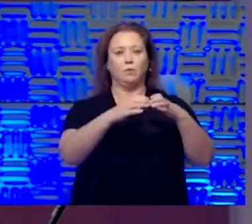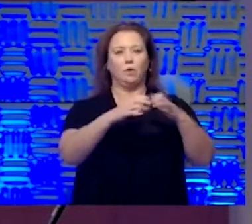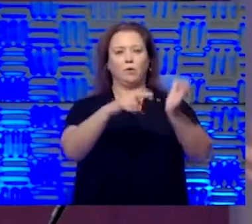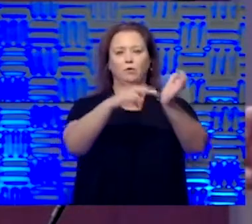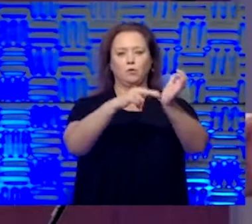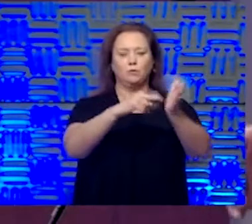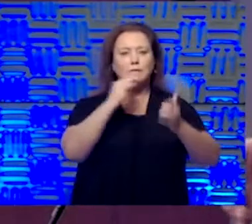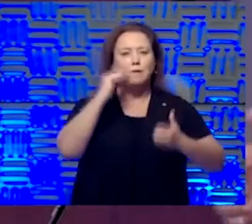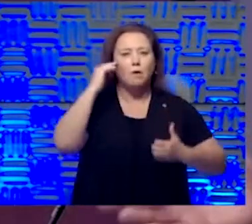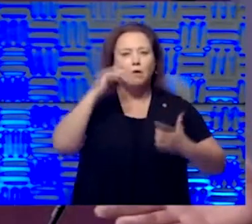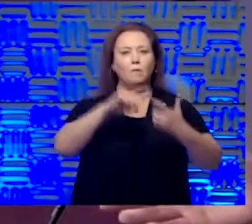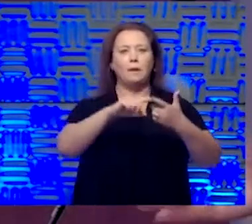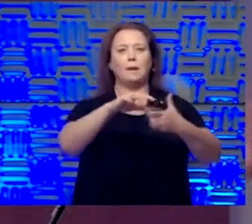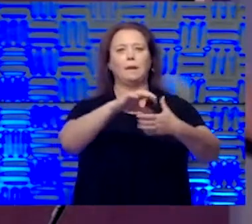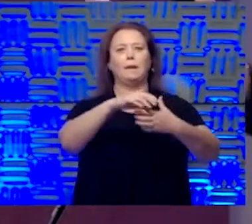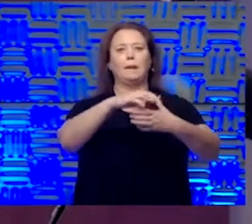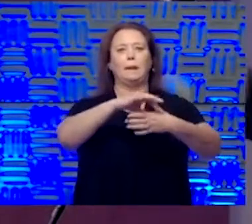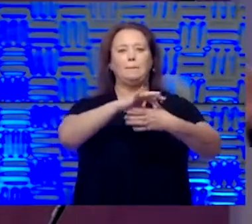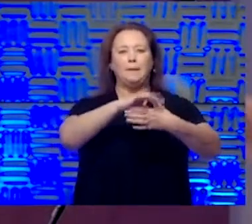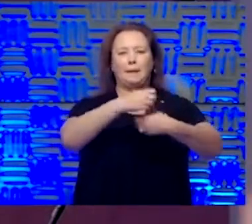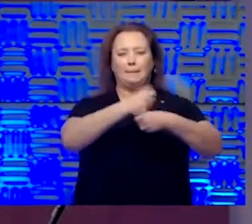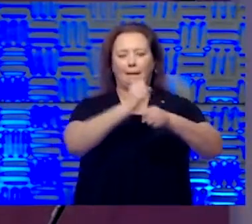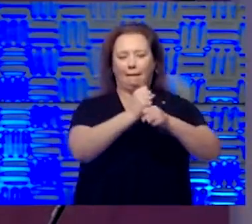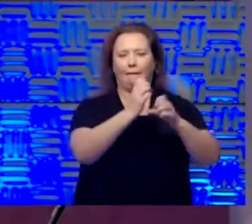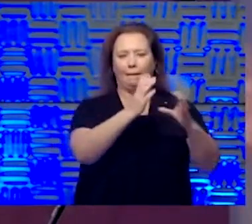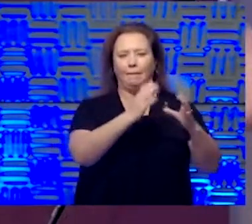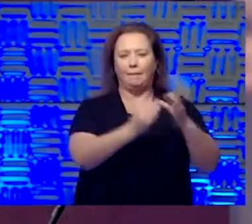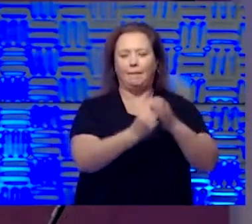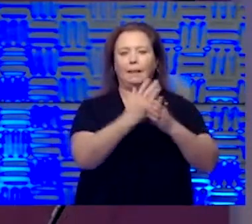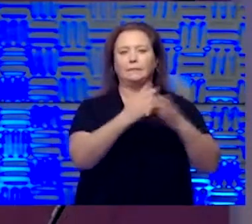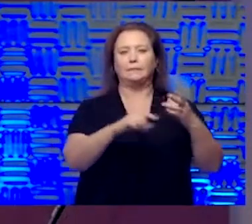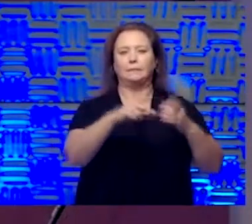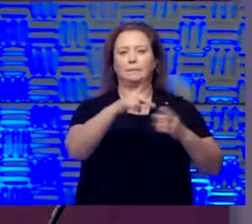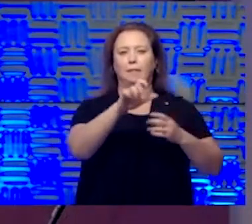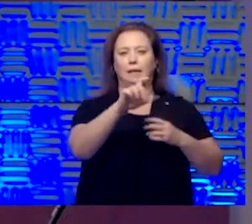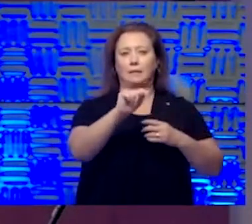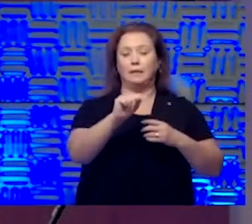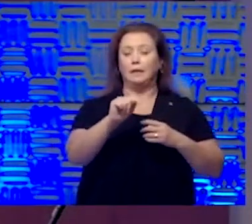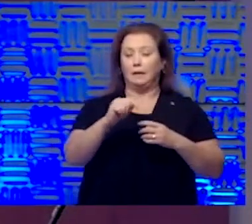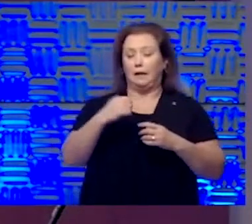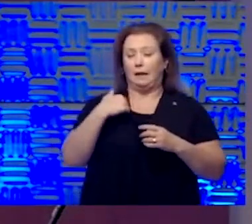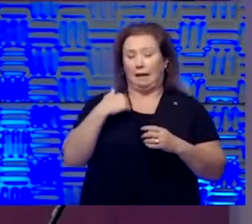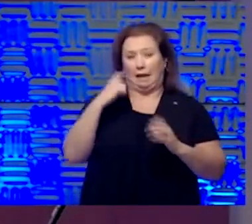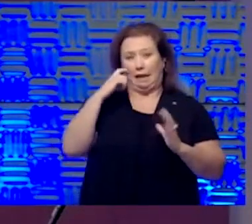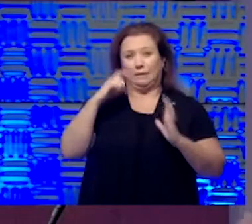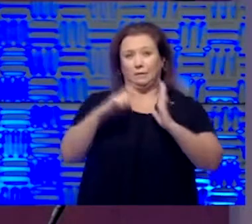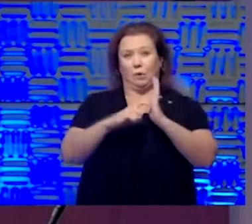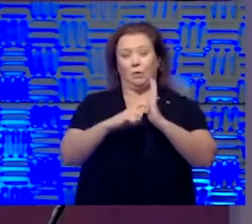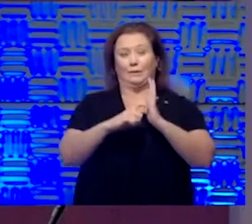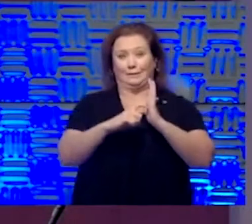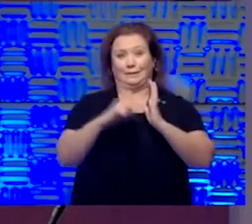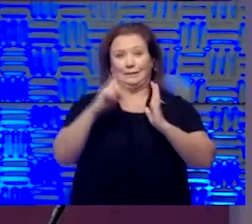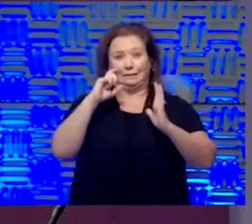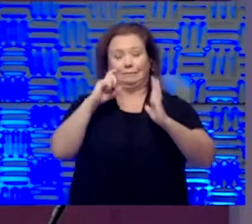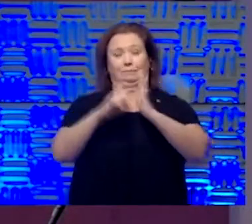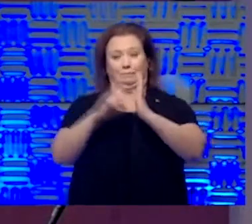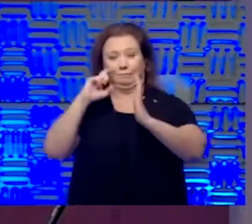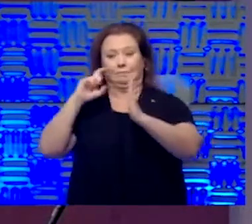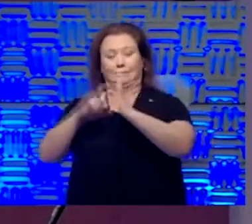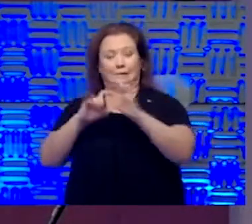nursing homes, meatpacking plants, etc. And right now, recently, when I was on service, I actually saw a lot of those